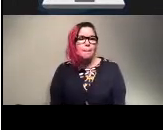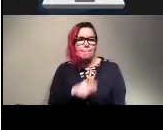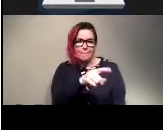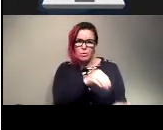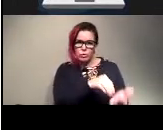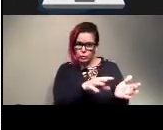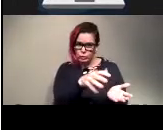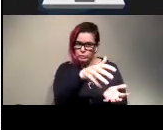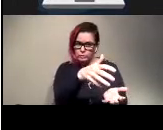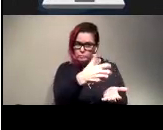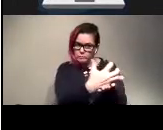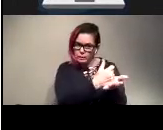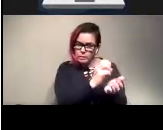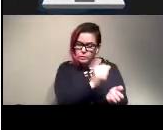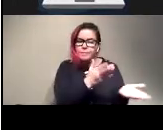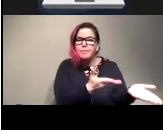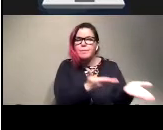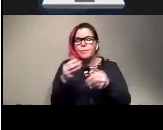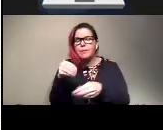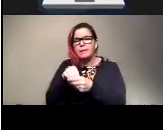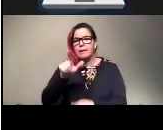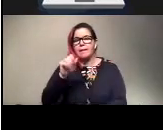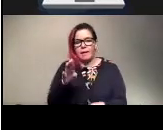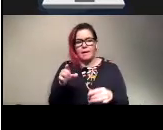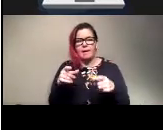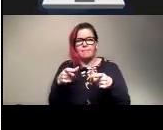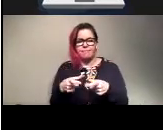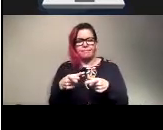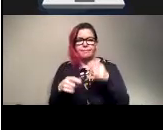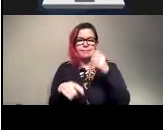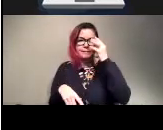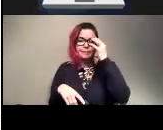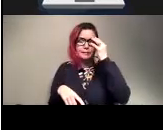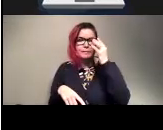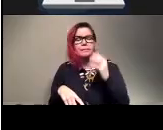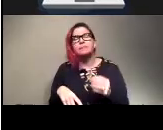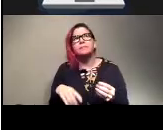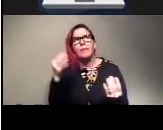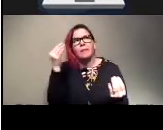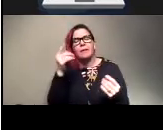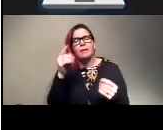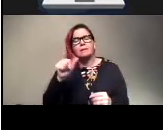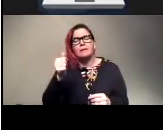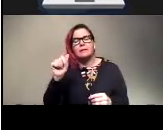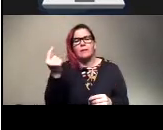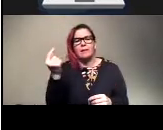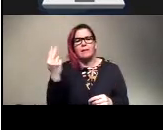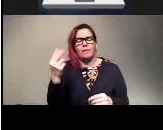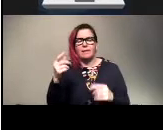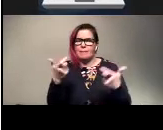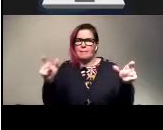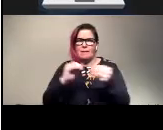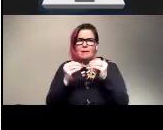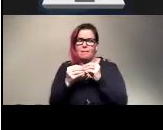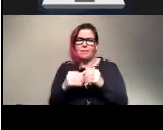collecting soil. We then bring it into the lab, the soil, and we, if you think about it, 10 to the 11th, that's a really big number.